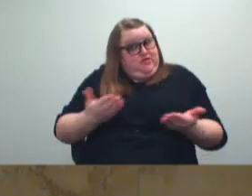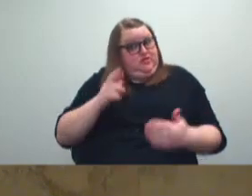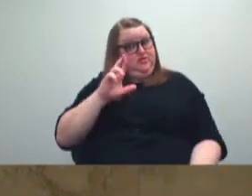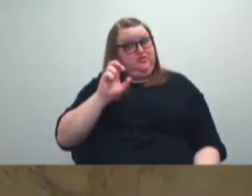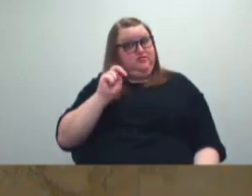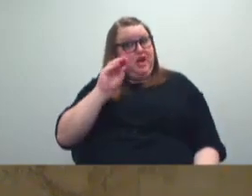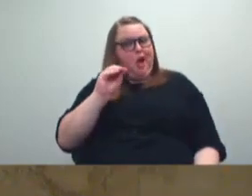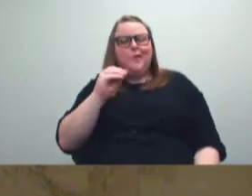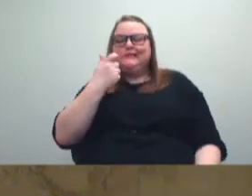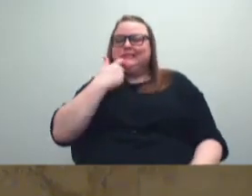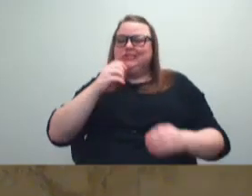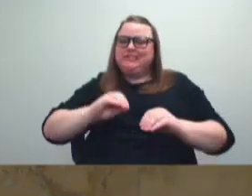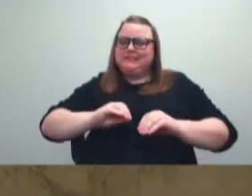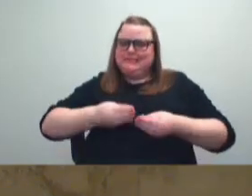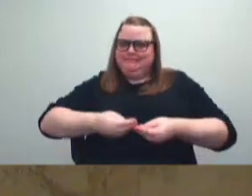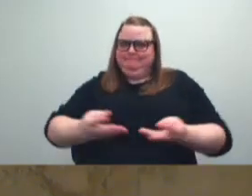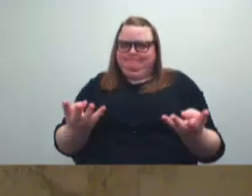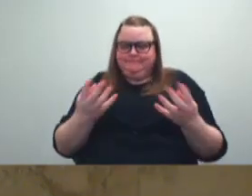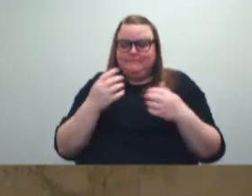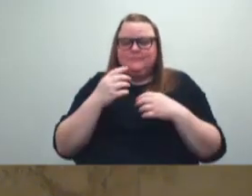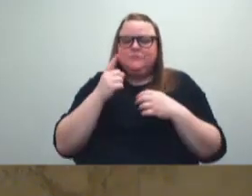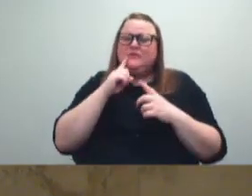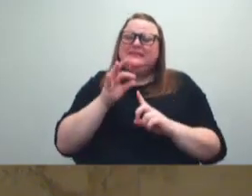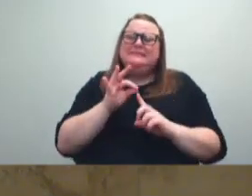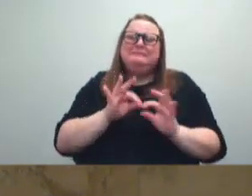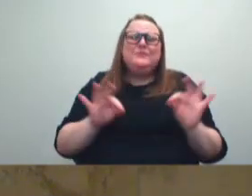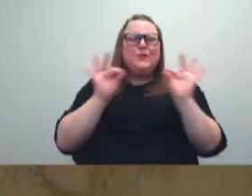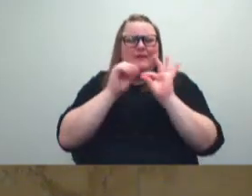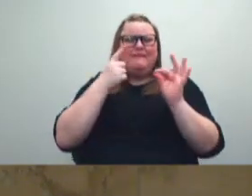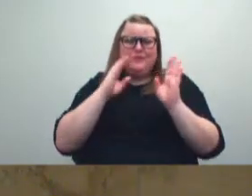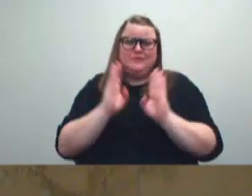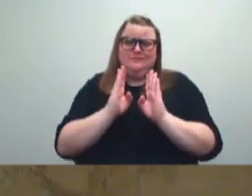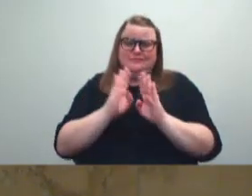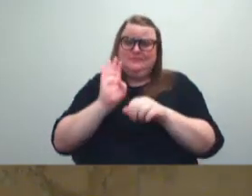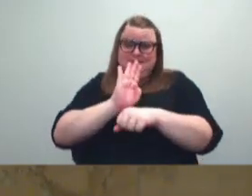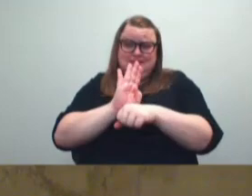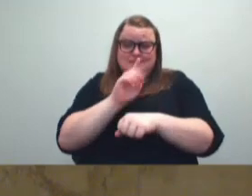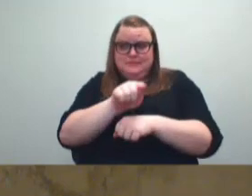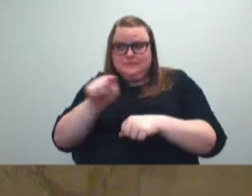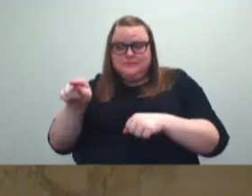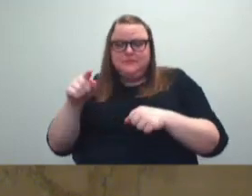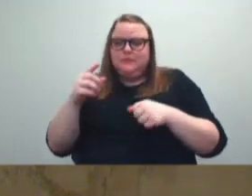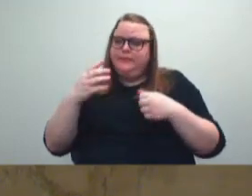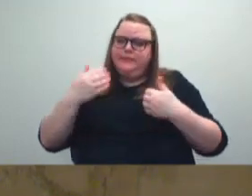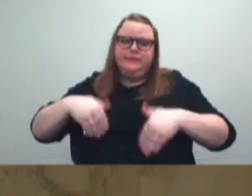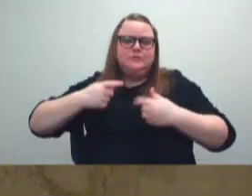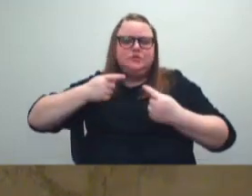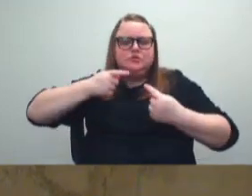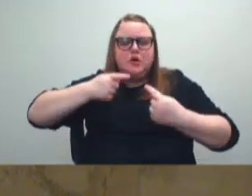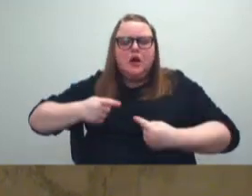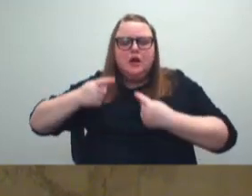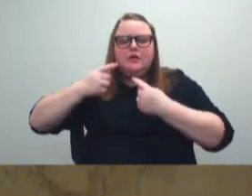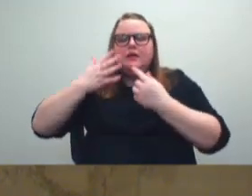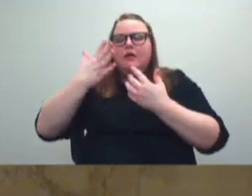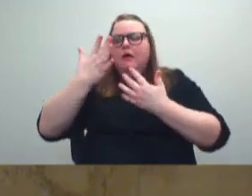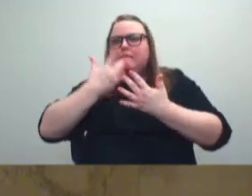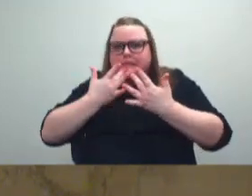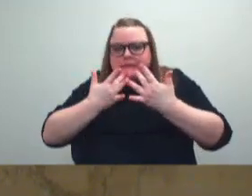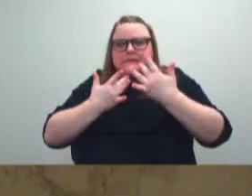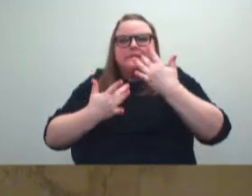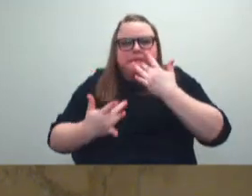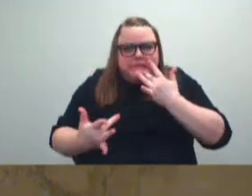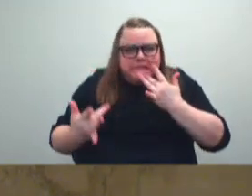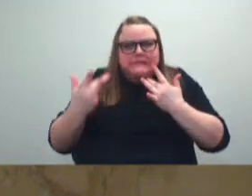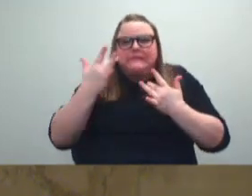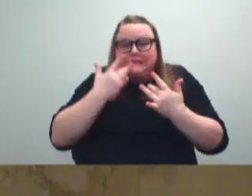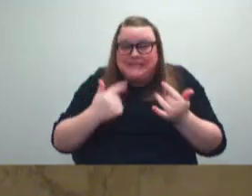especially to our small businesses who are struggling every minute just to hang on, and I know how difficult it is. It